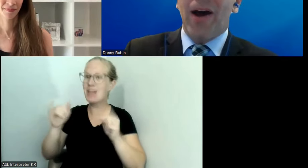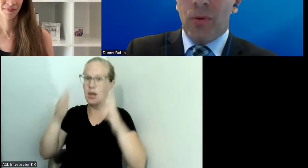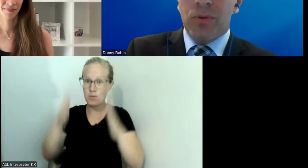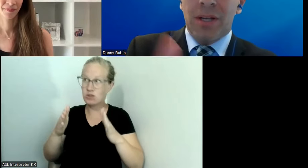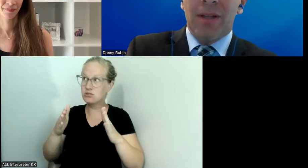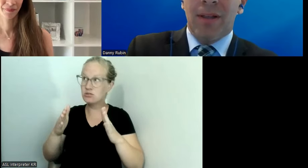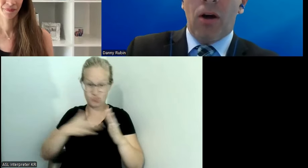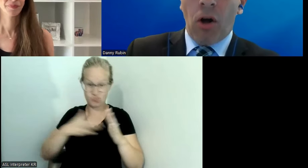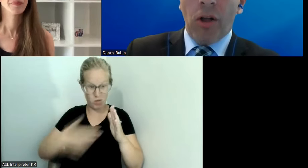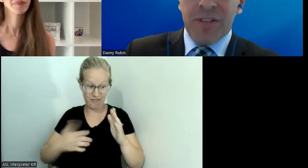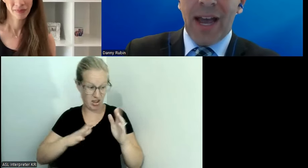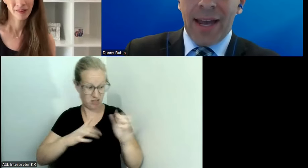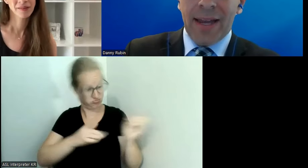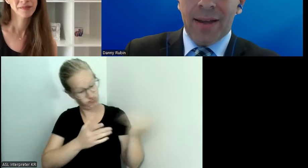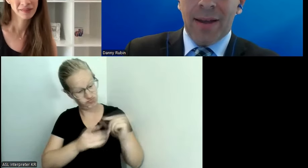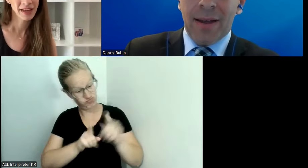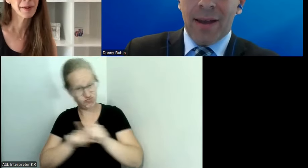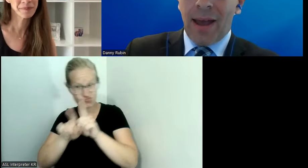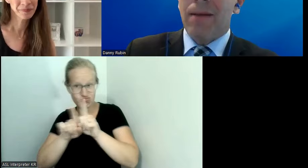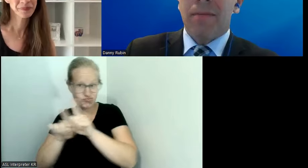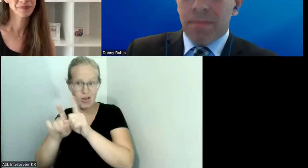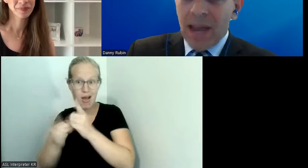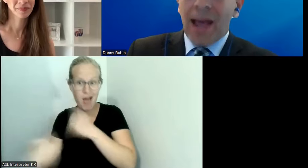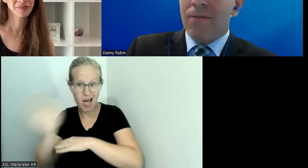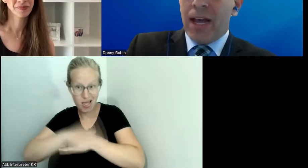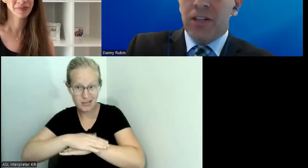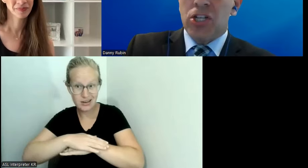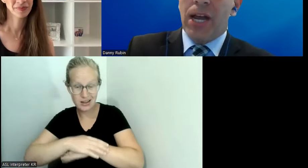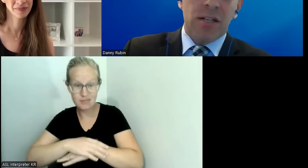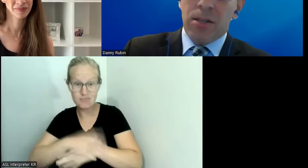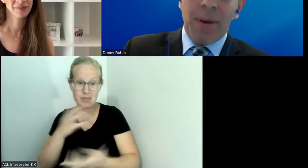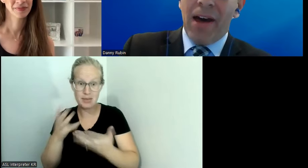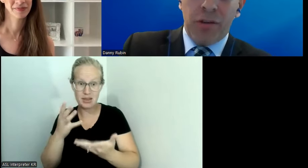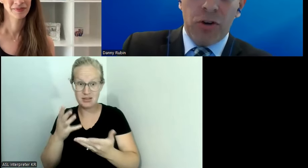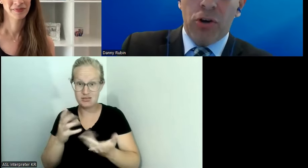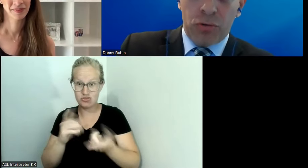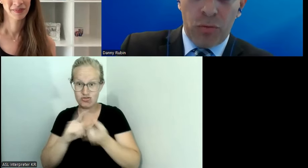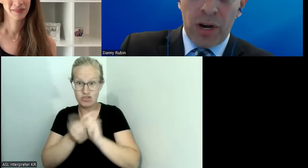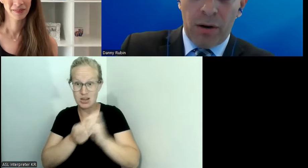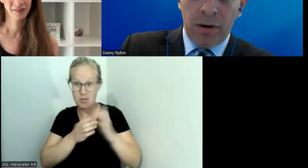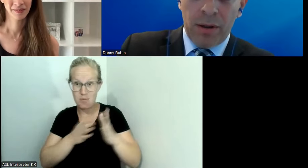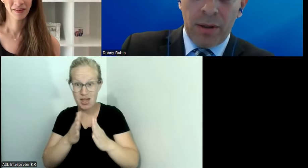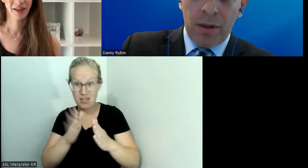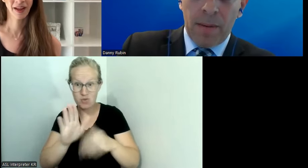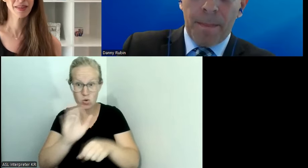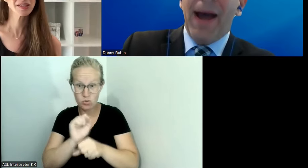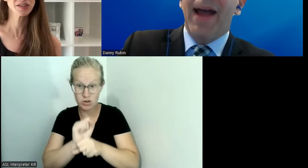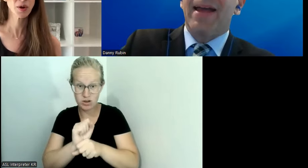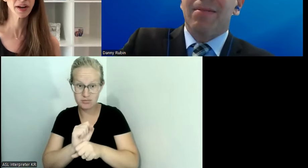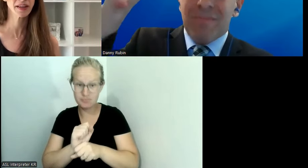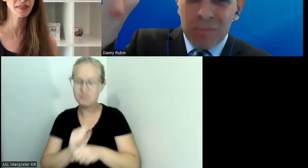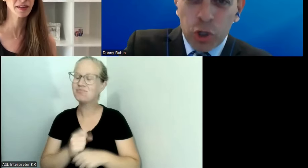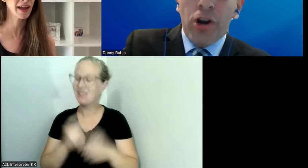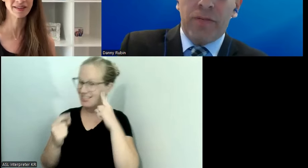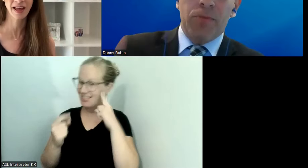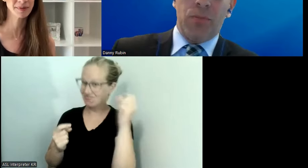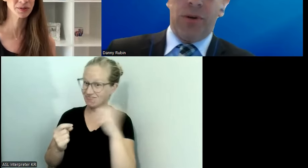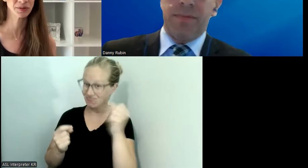you around all day. Yeah. And may have likely changed the path of your career. I think so.